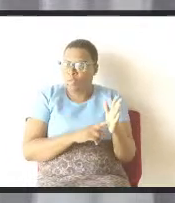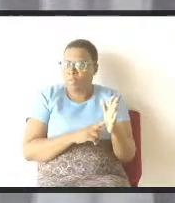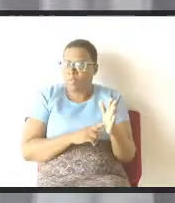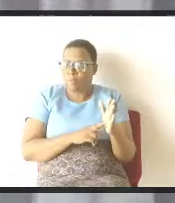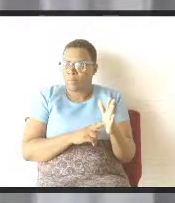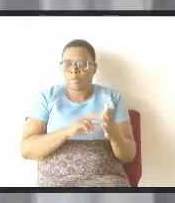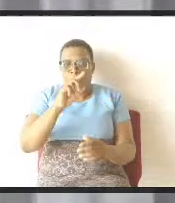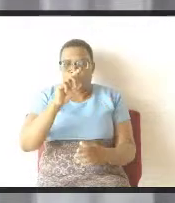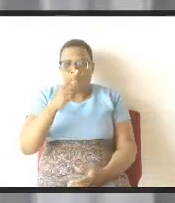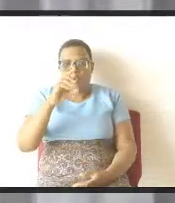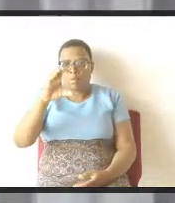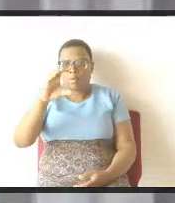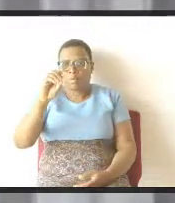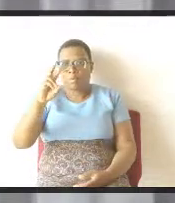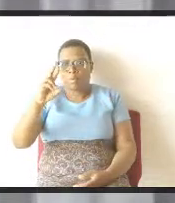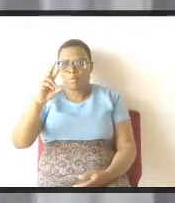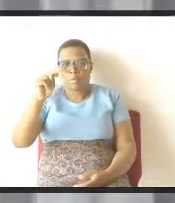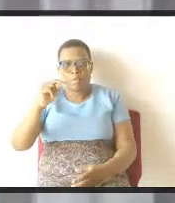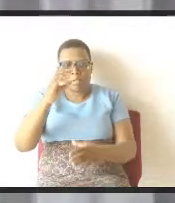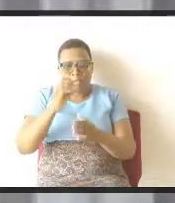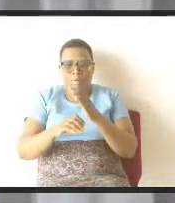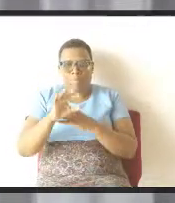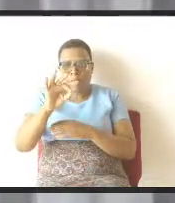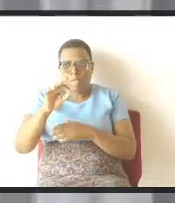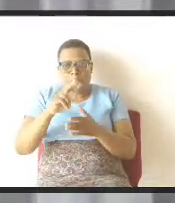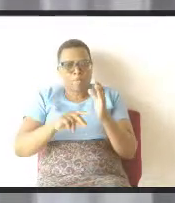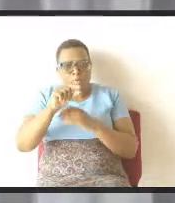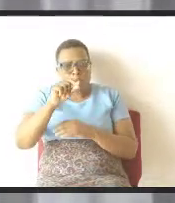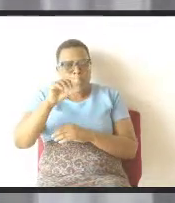1 Corinthians 9, 25